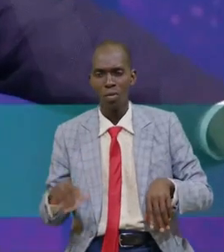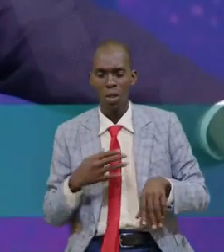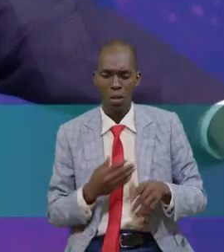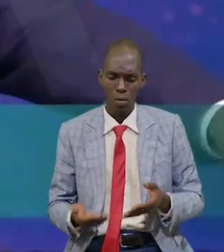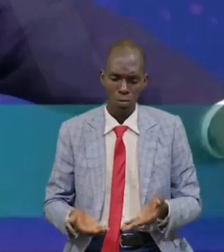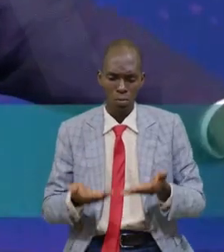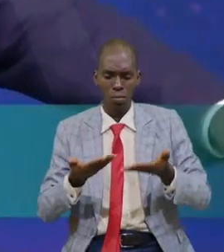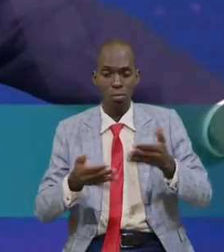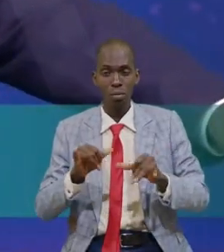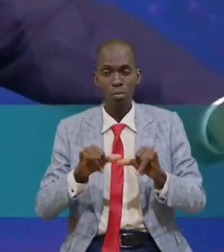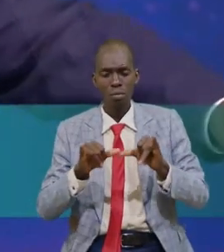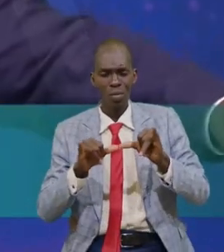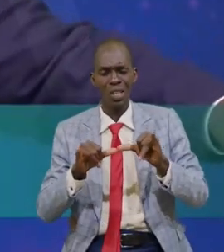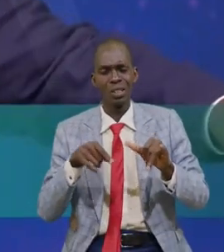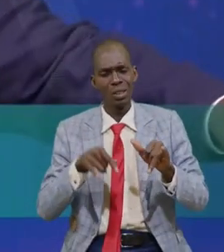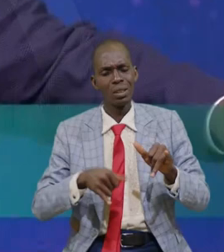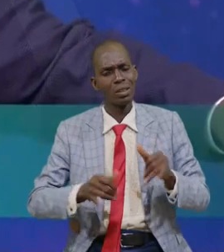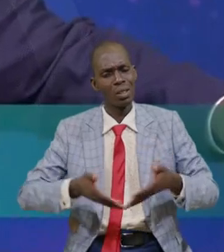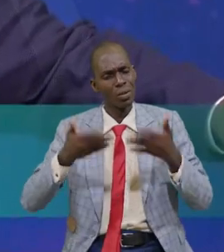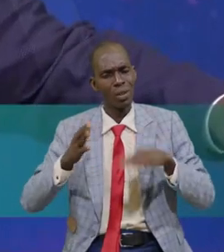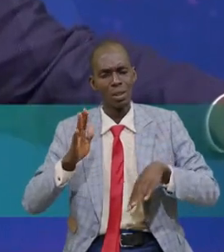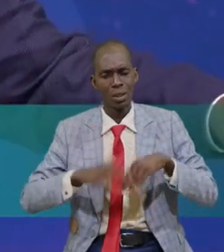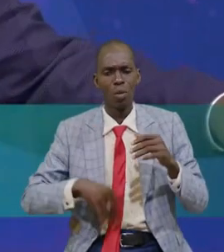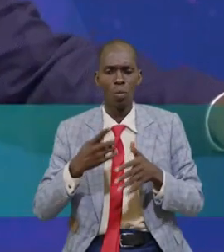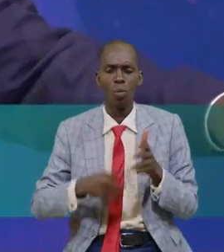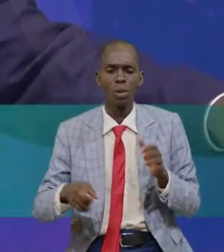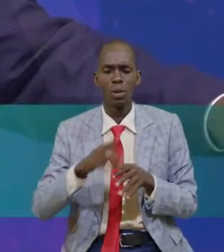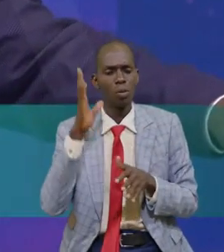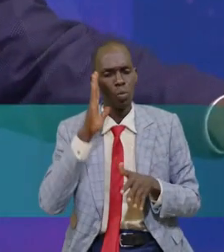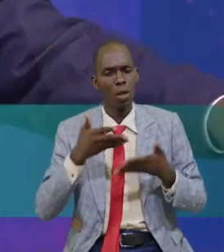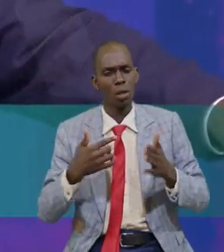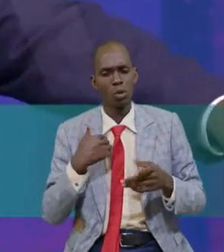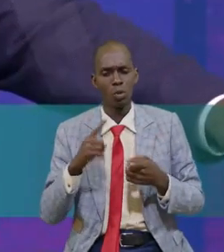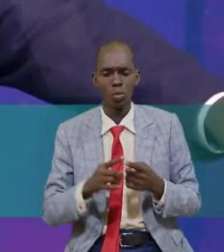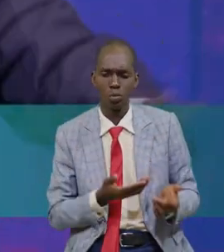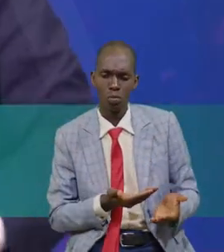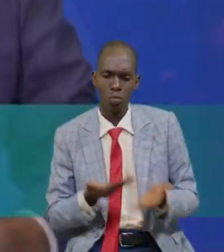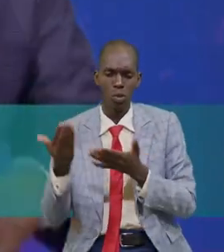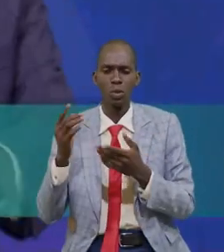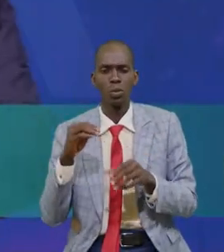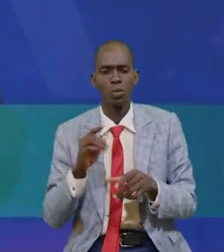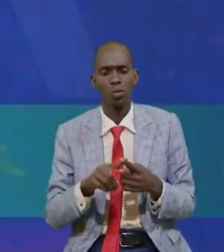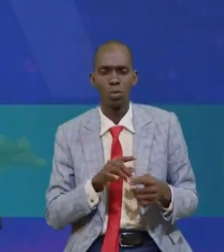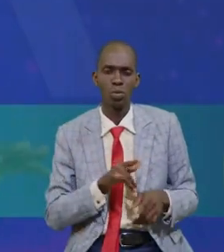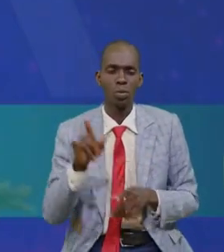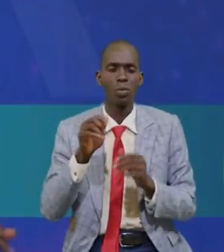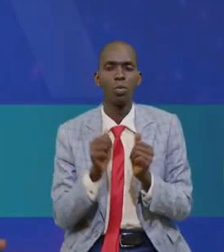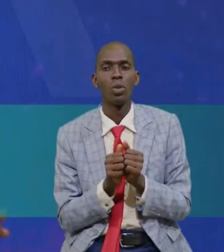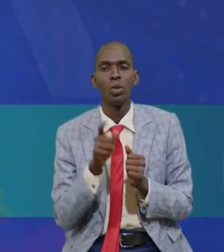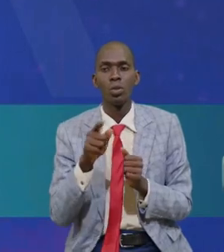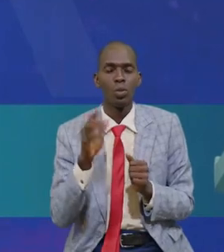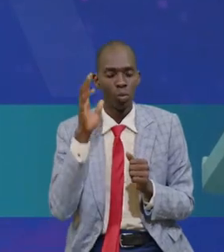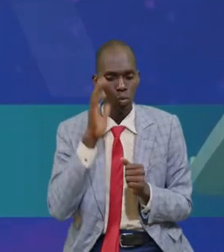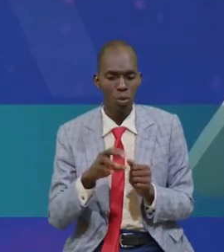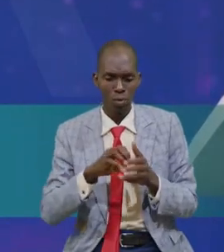still greater than they will allow to go with you in the flight. You remove